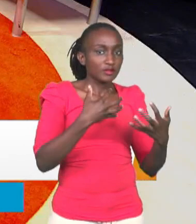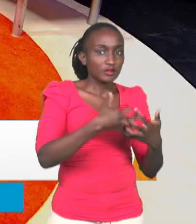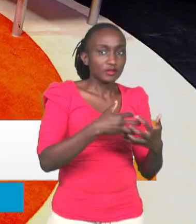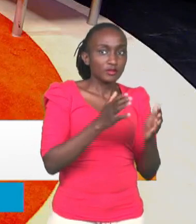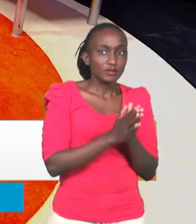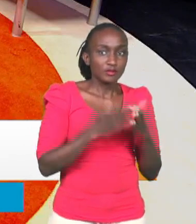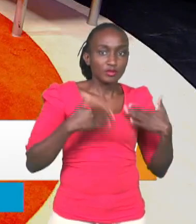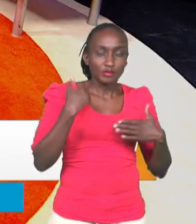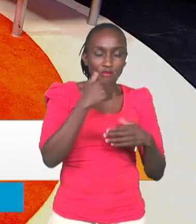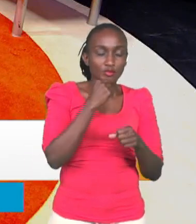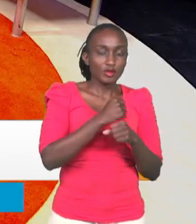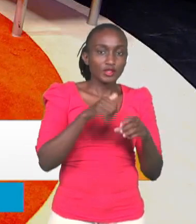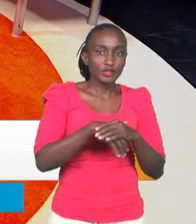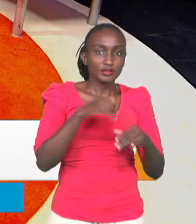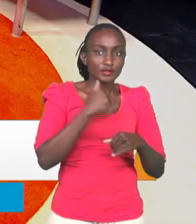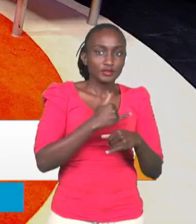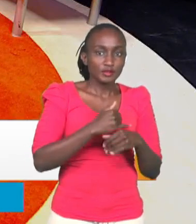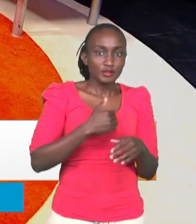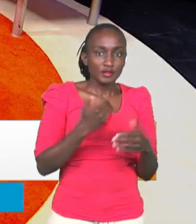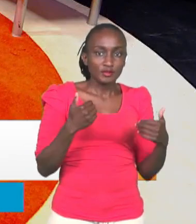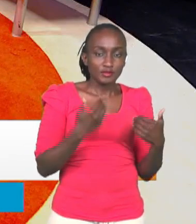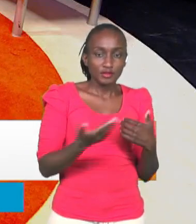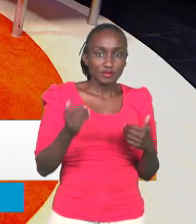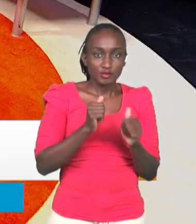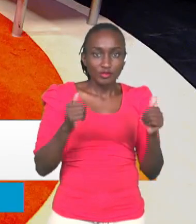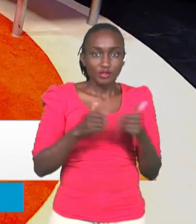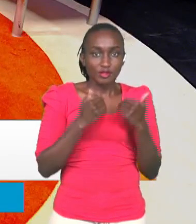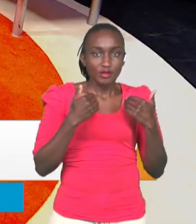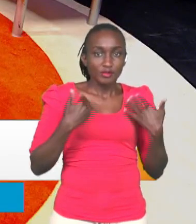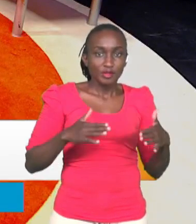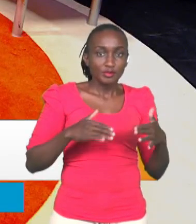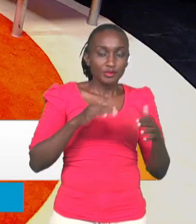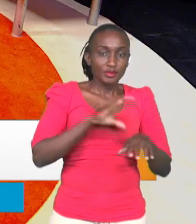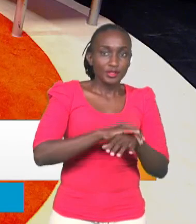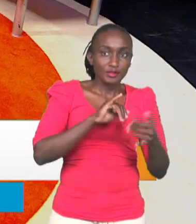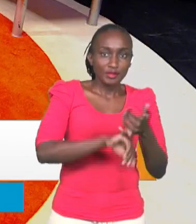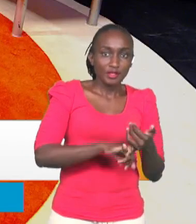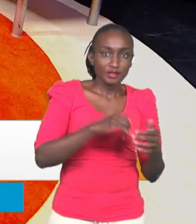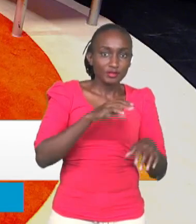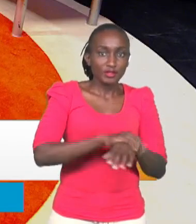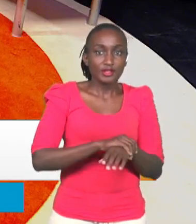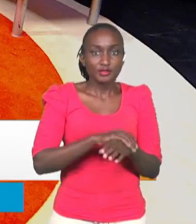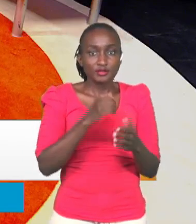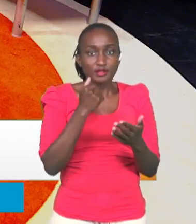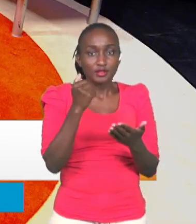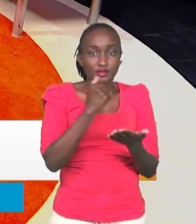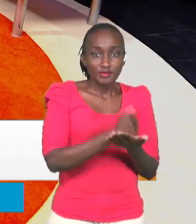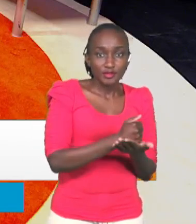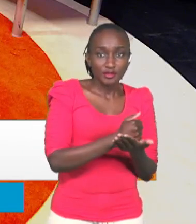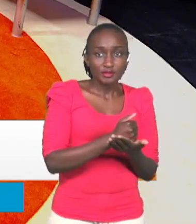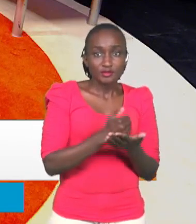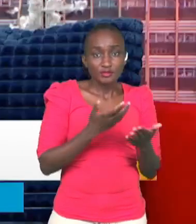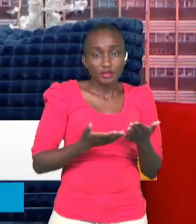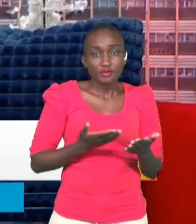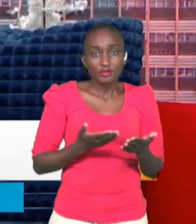in those registries, mm-hmm. there are things that happen. You know, people just get married for purposes of getting visas. Okay. And for purposes of